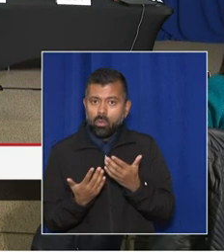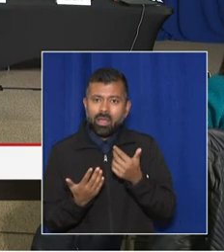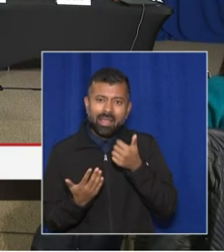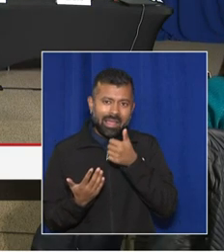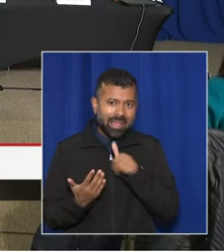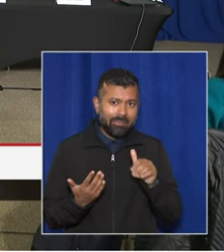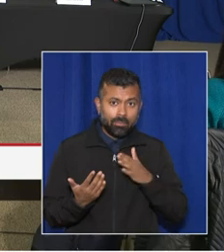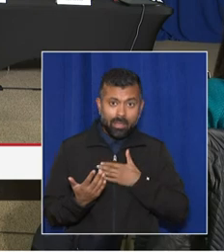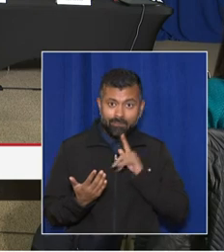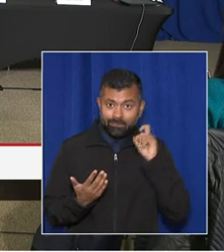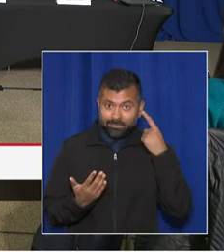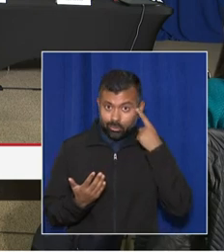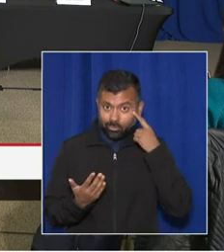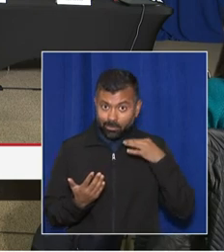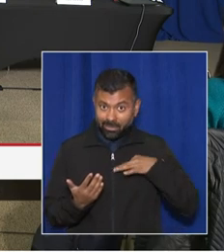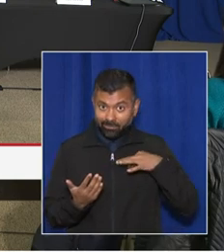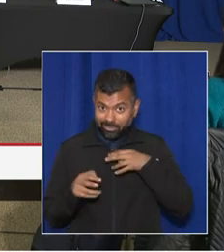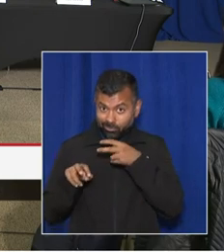transfer?